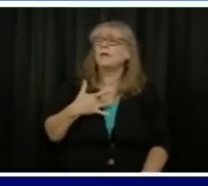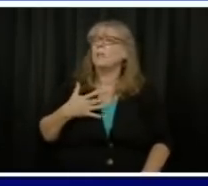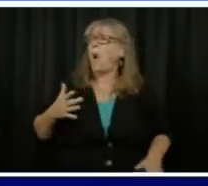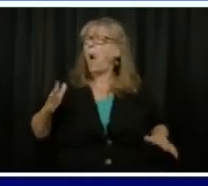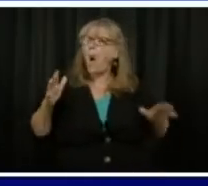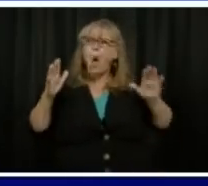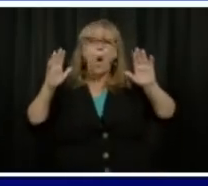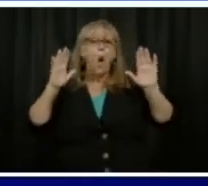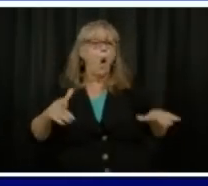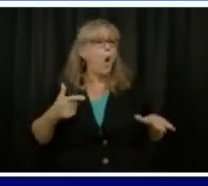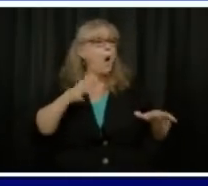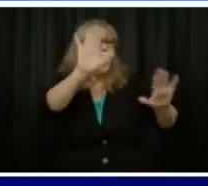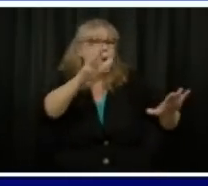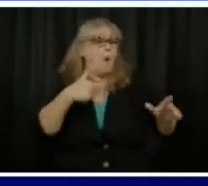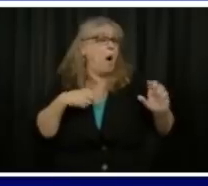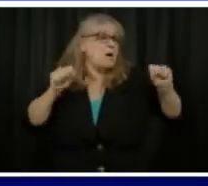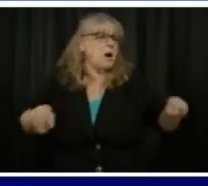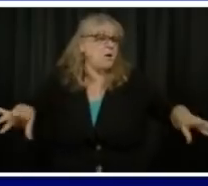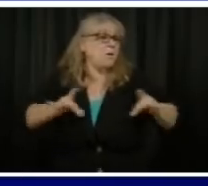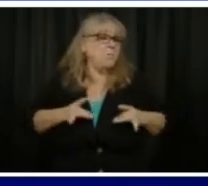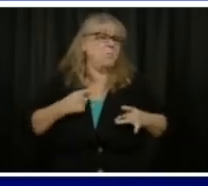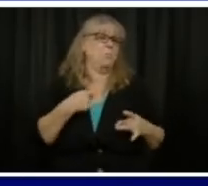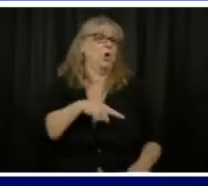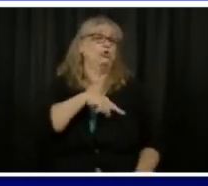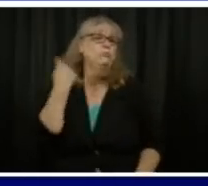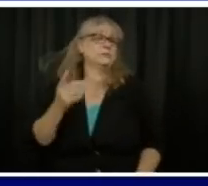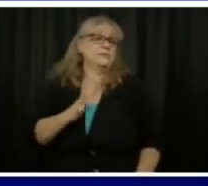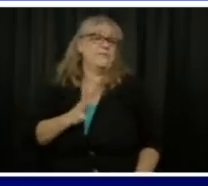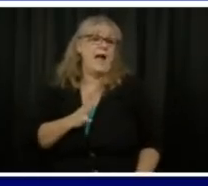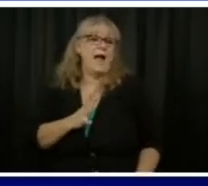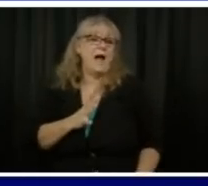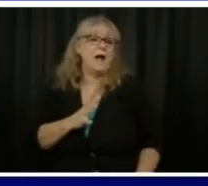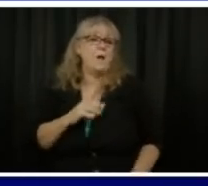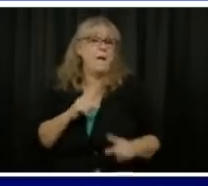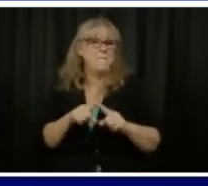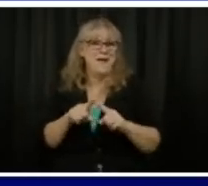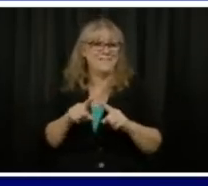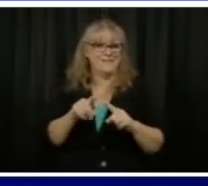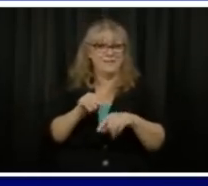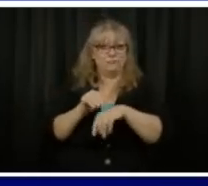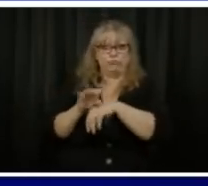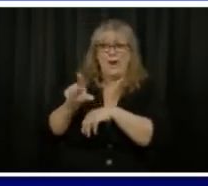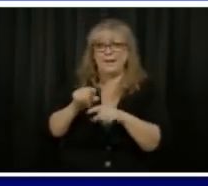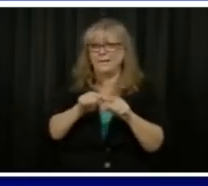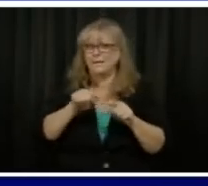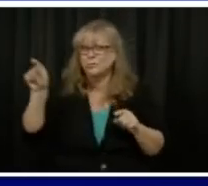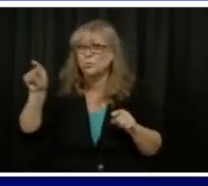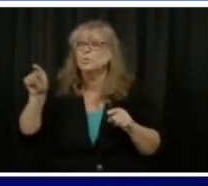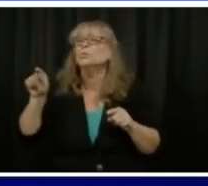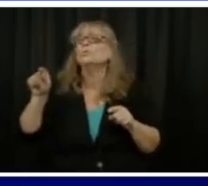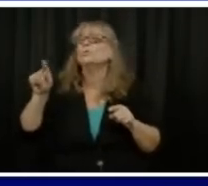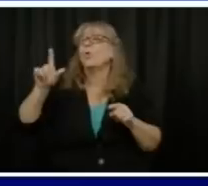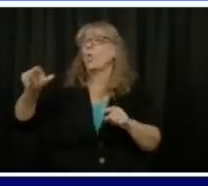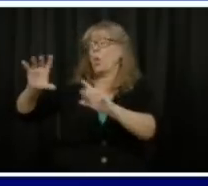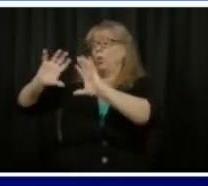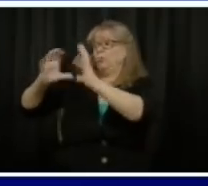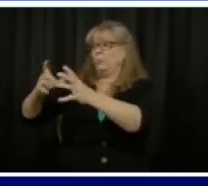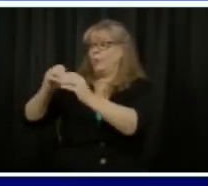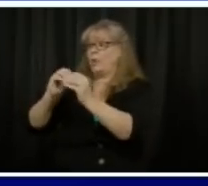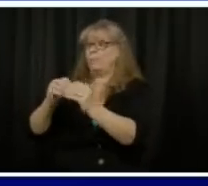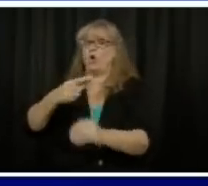do, and this is no exception. But the problem with this one in the pandemic is they're not just taking a risk for themselves. They're taking a risk